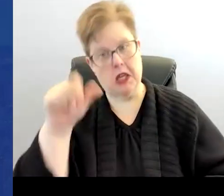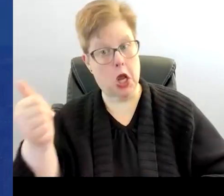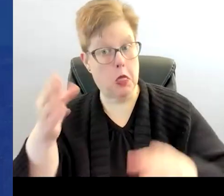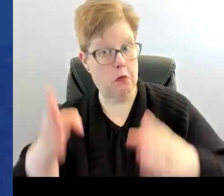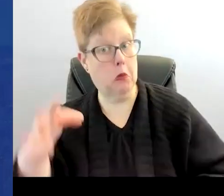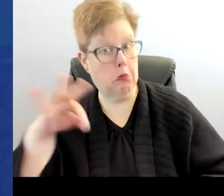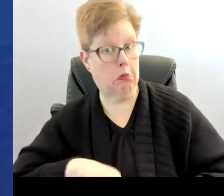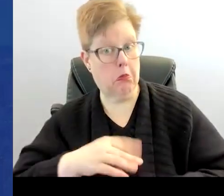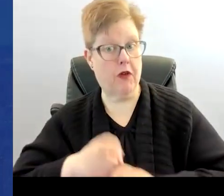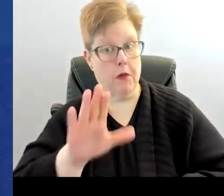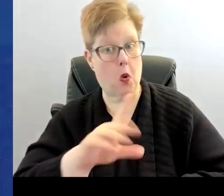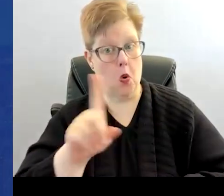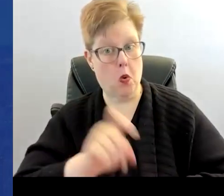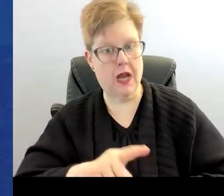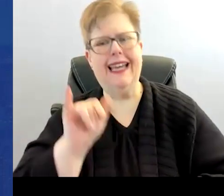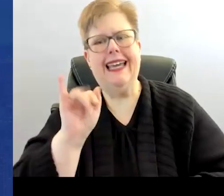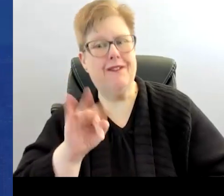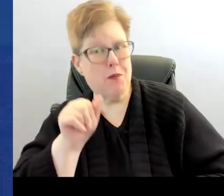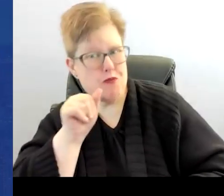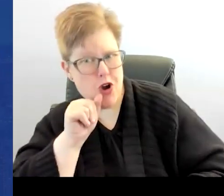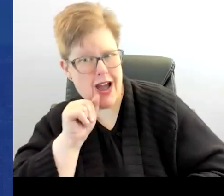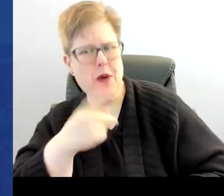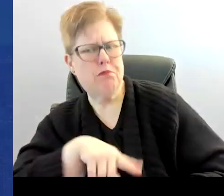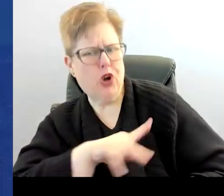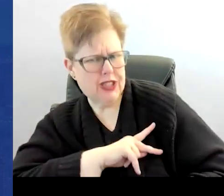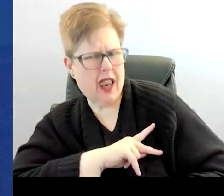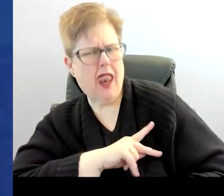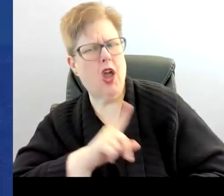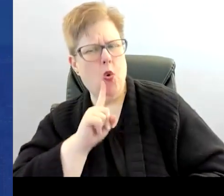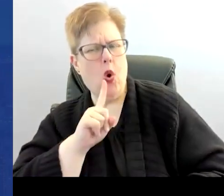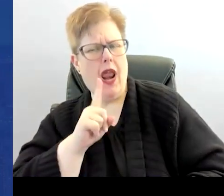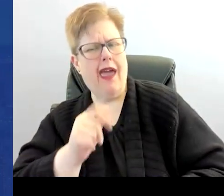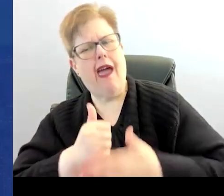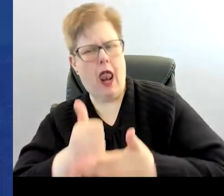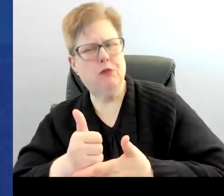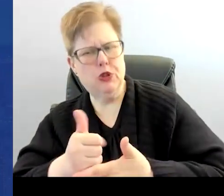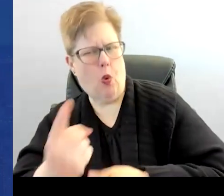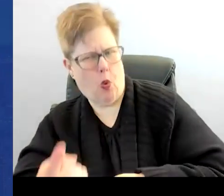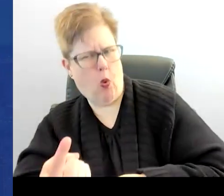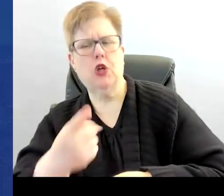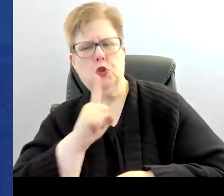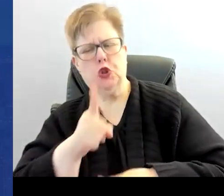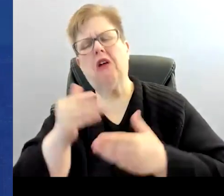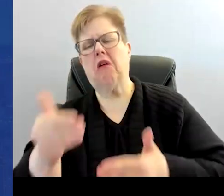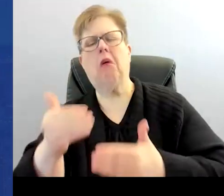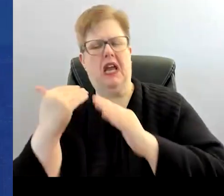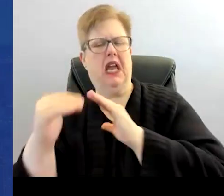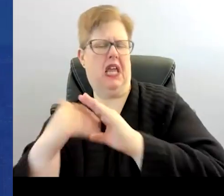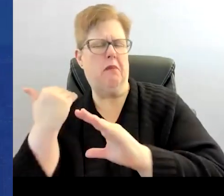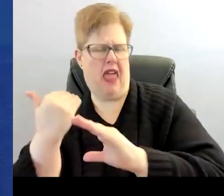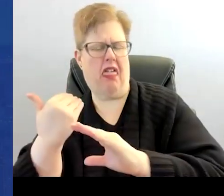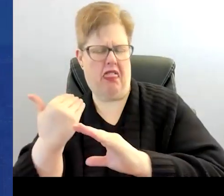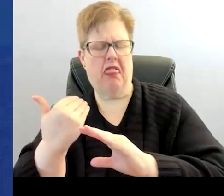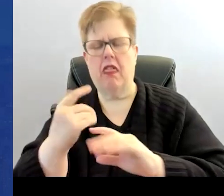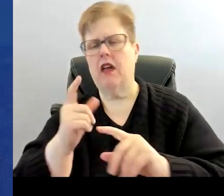person would benefit. If it's private or personal and it really just helps you, and you're sure about that, go ahead and email us. But